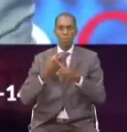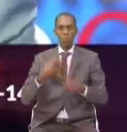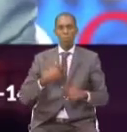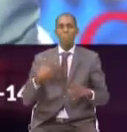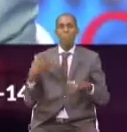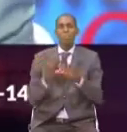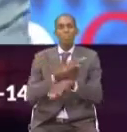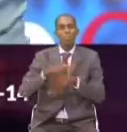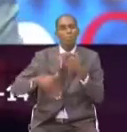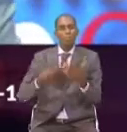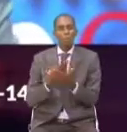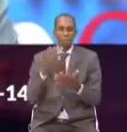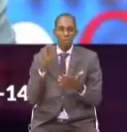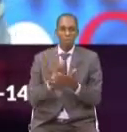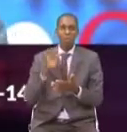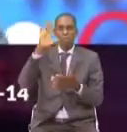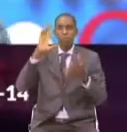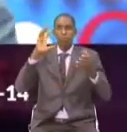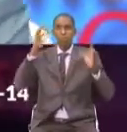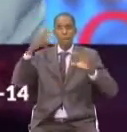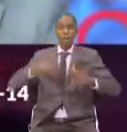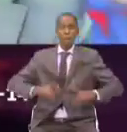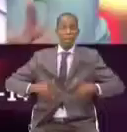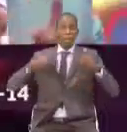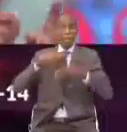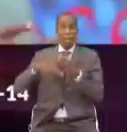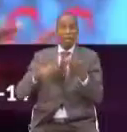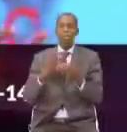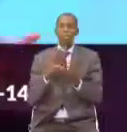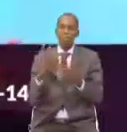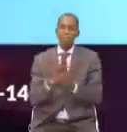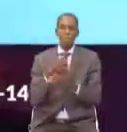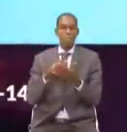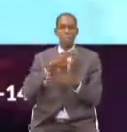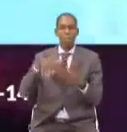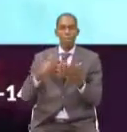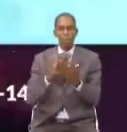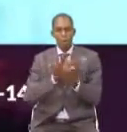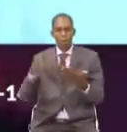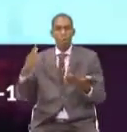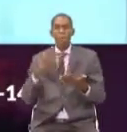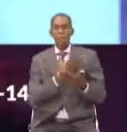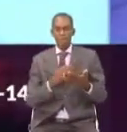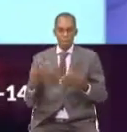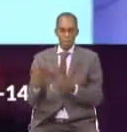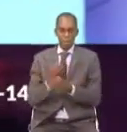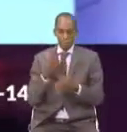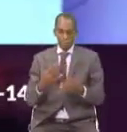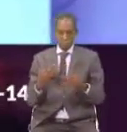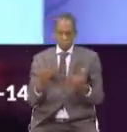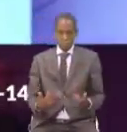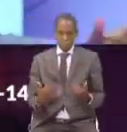all that you are furious about. Take all that away and take the presence, the pollution, and